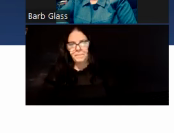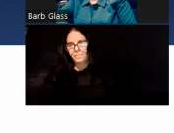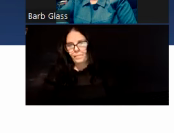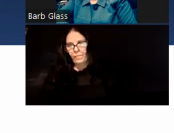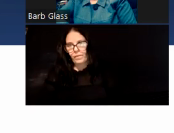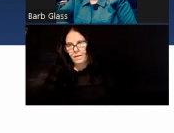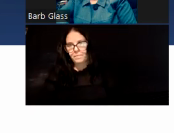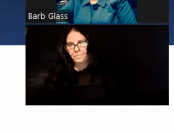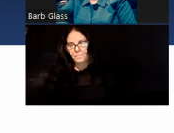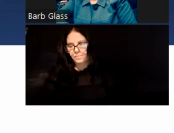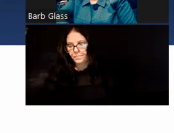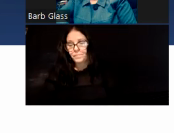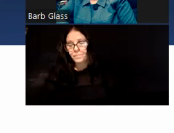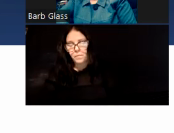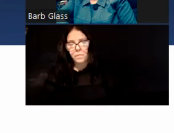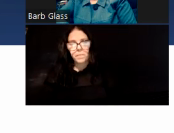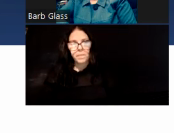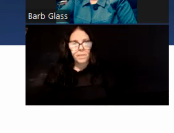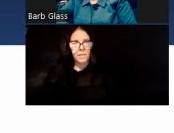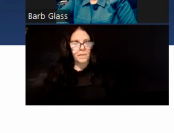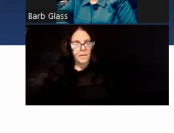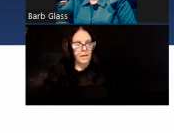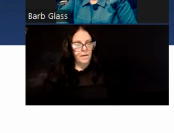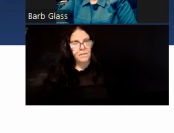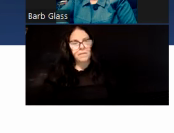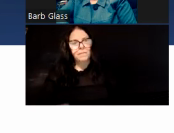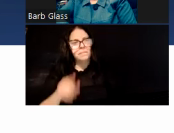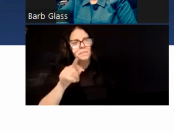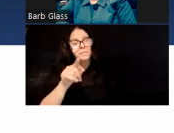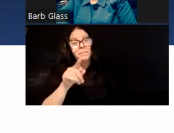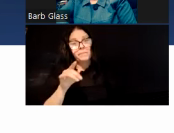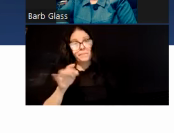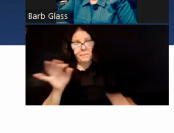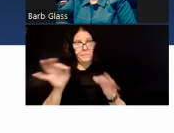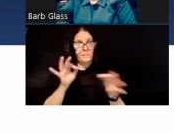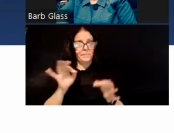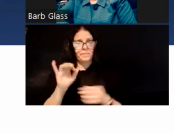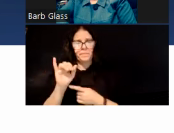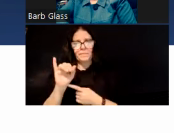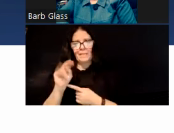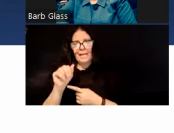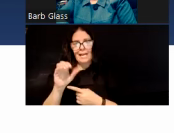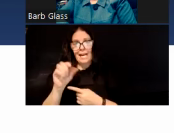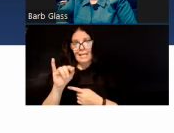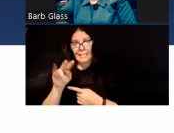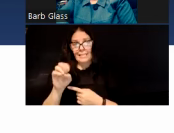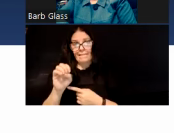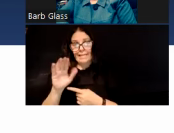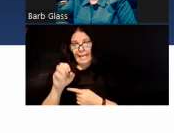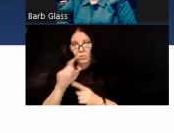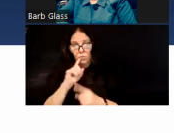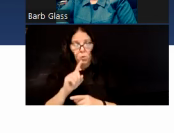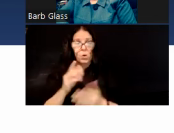So this just gives you the inactive cases report and the case activity report are